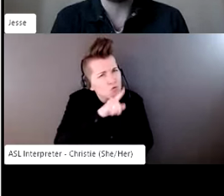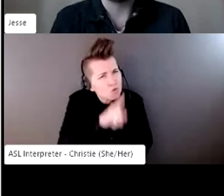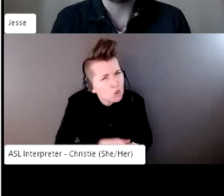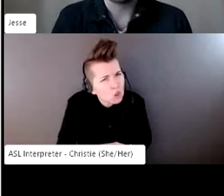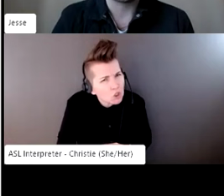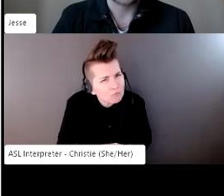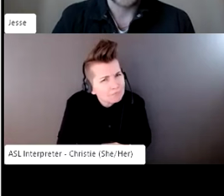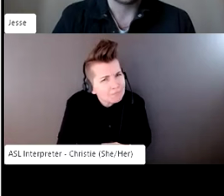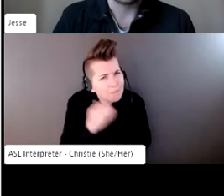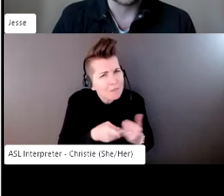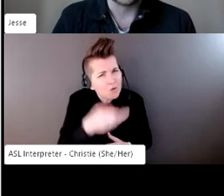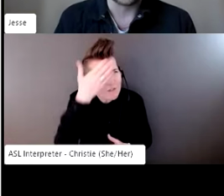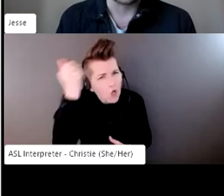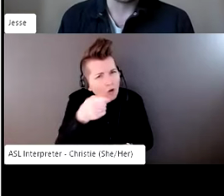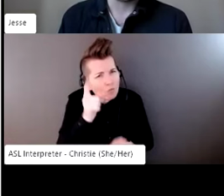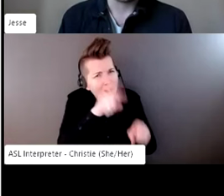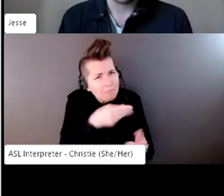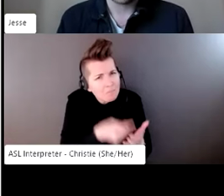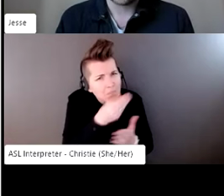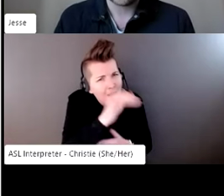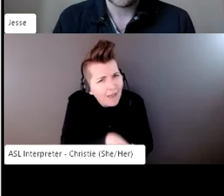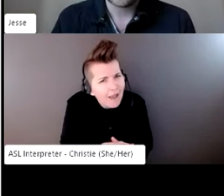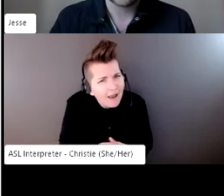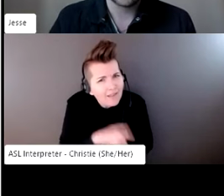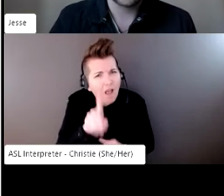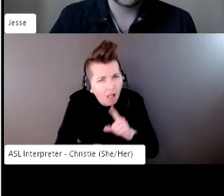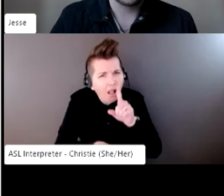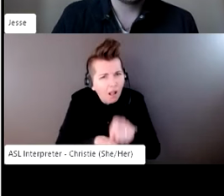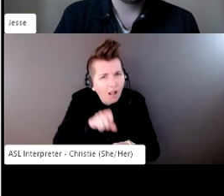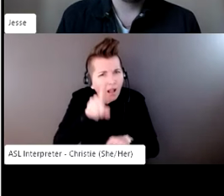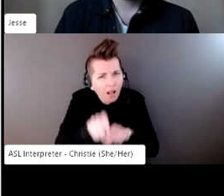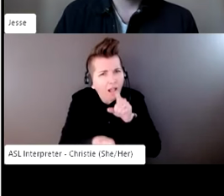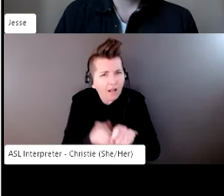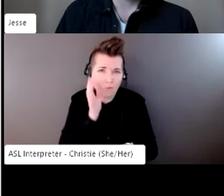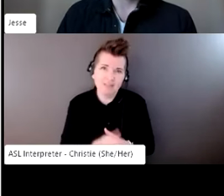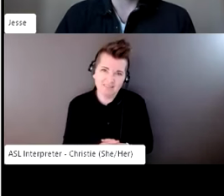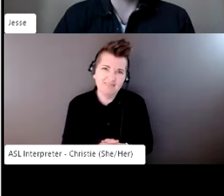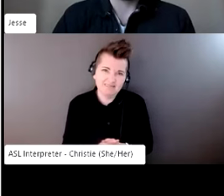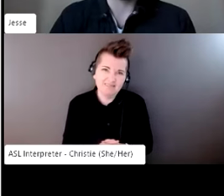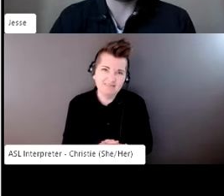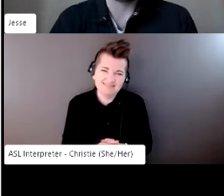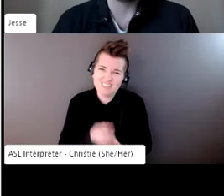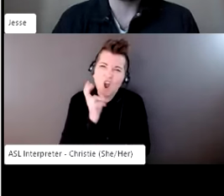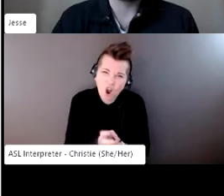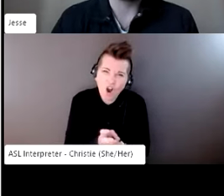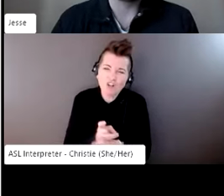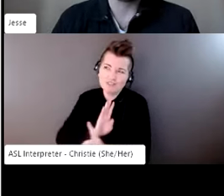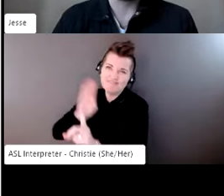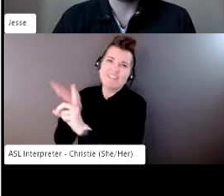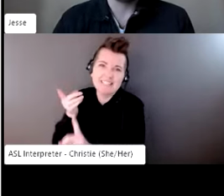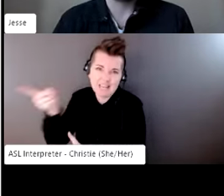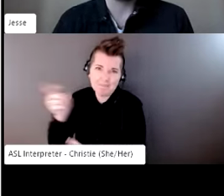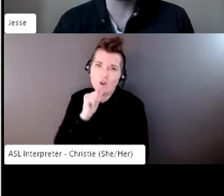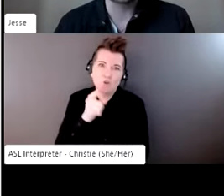very much aided in the resolution. And another thing to note is